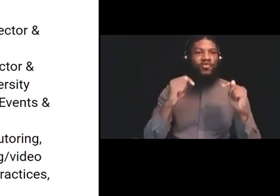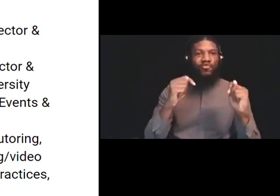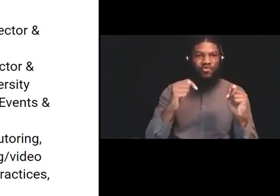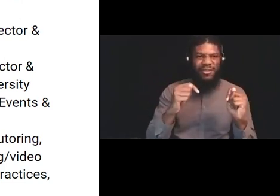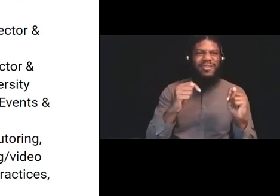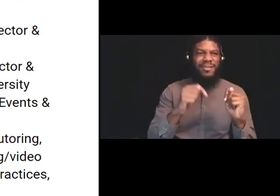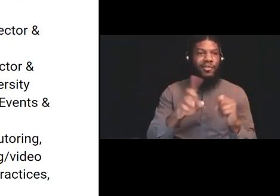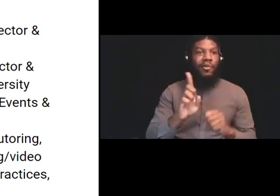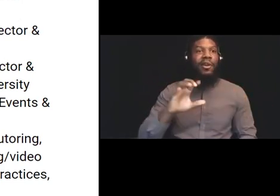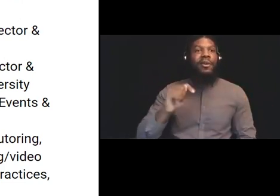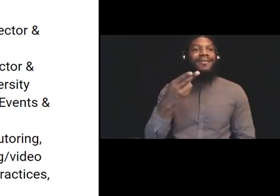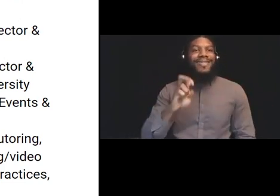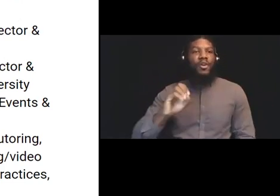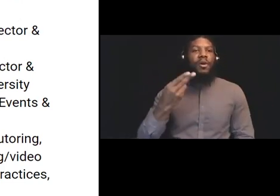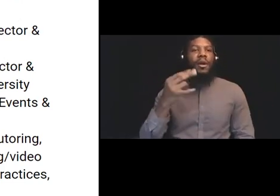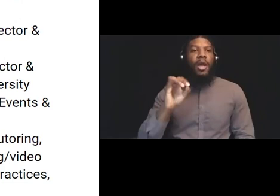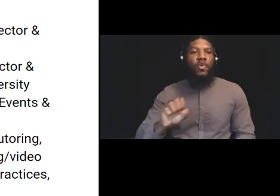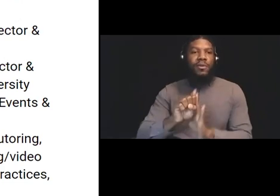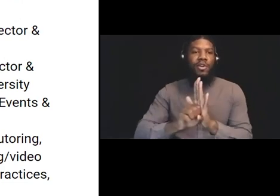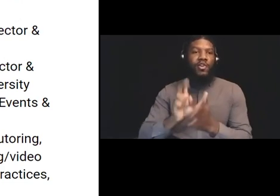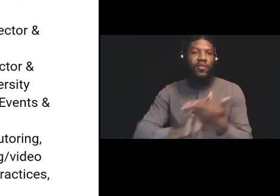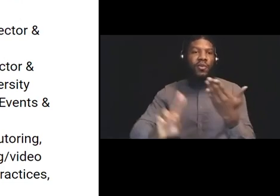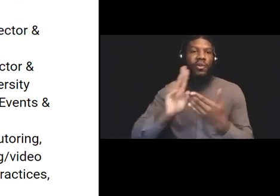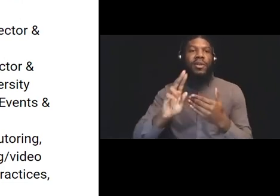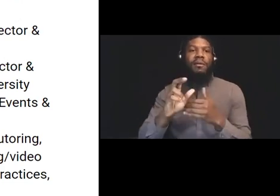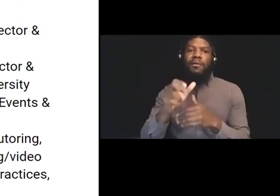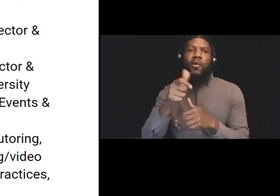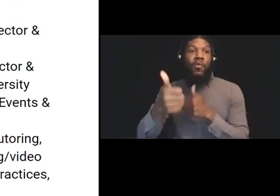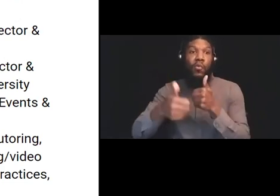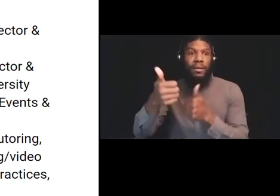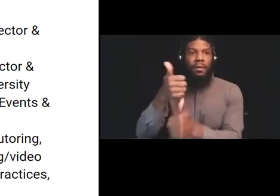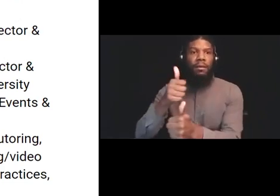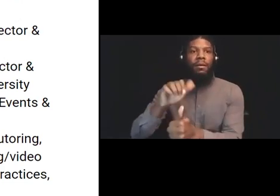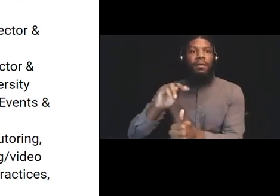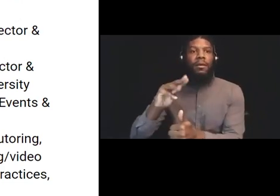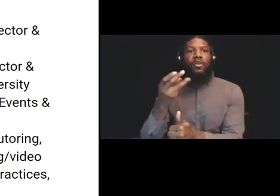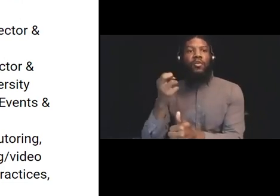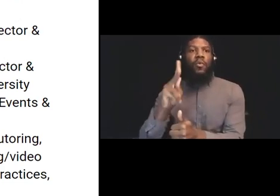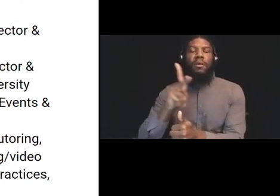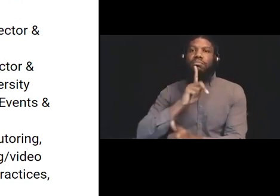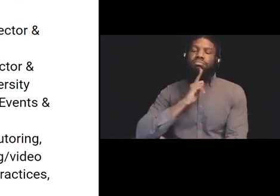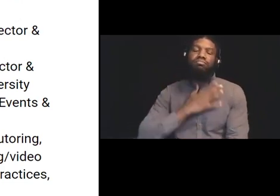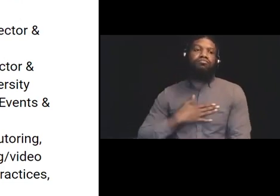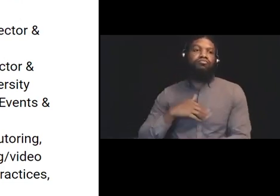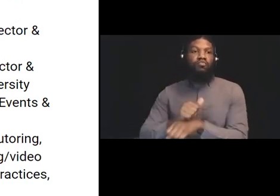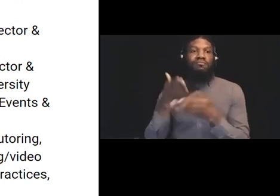Ohio State University Newark branch. I really enjoyed working there, and for the first time, I felt like I had a clear idea about what I